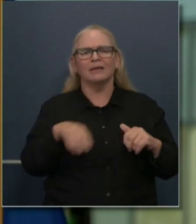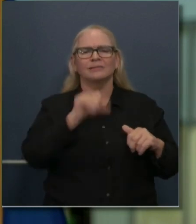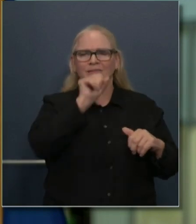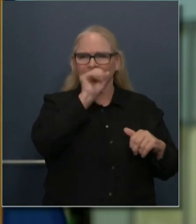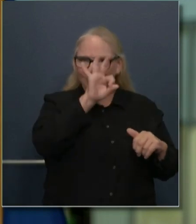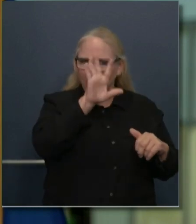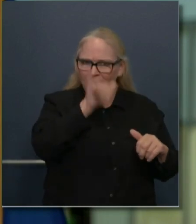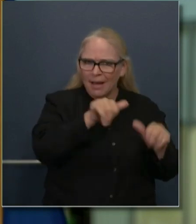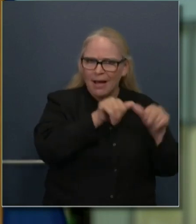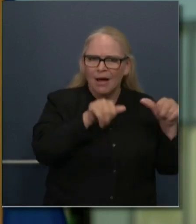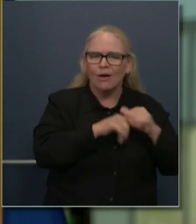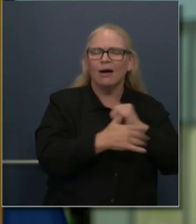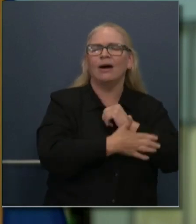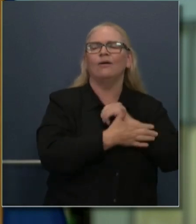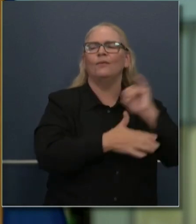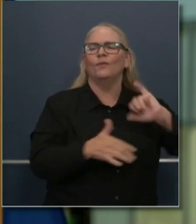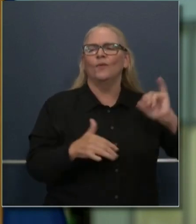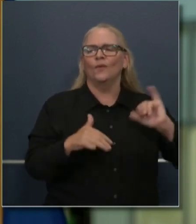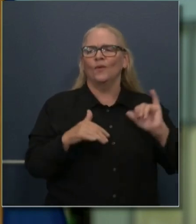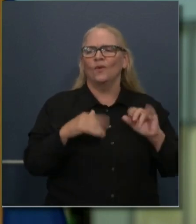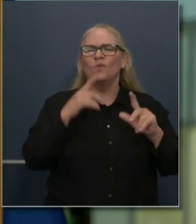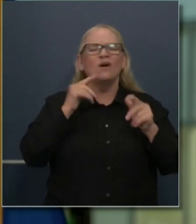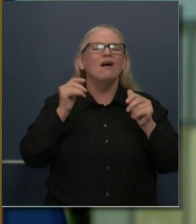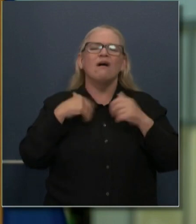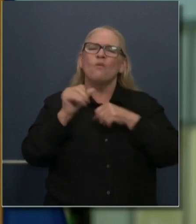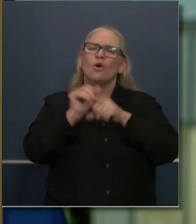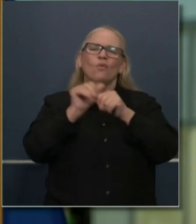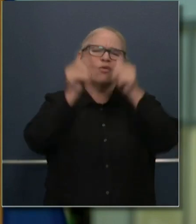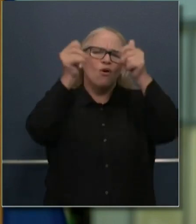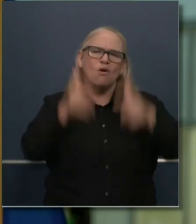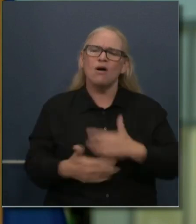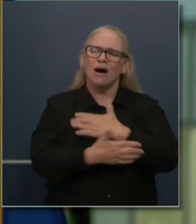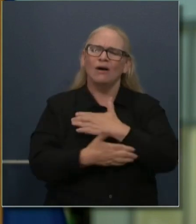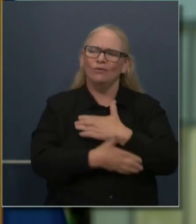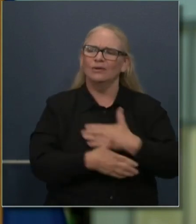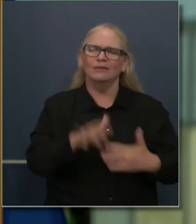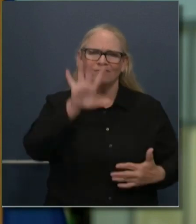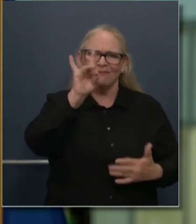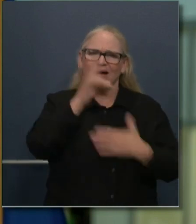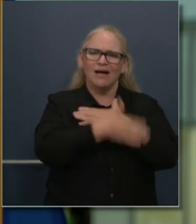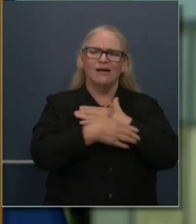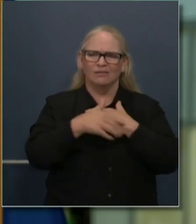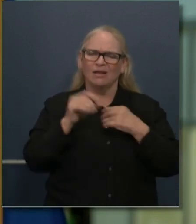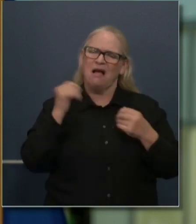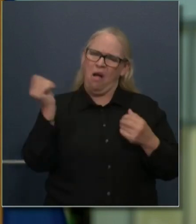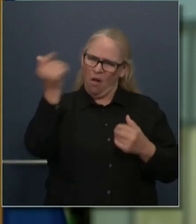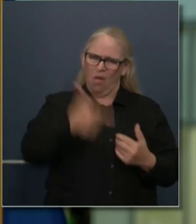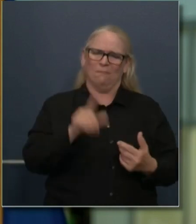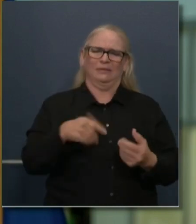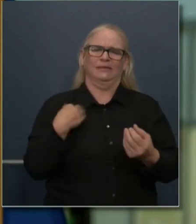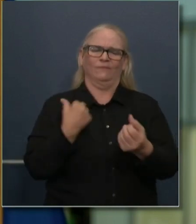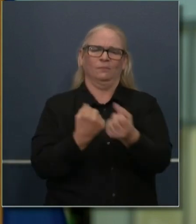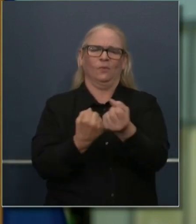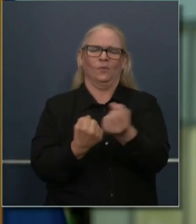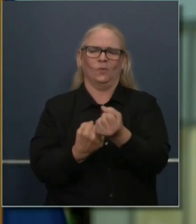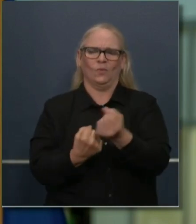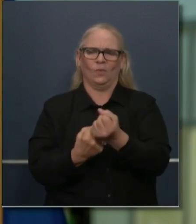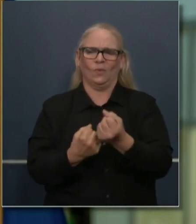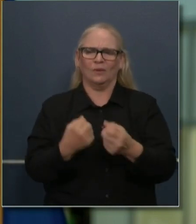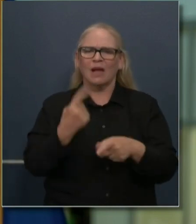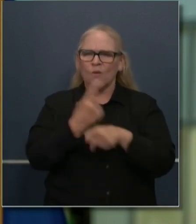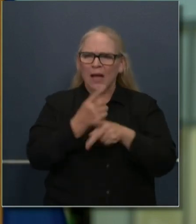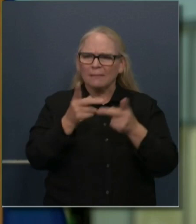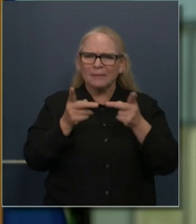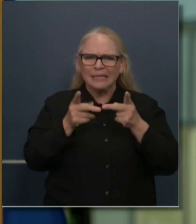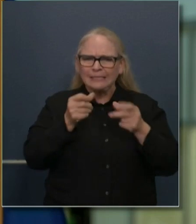state to make sure staffing there, as well as our health corps staff, are deployed strategically to make sure